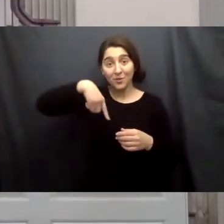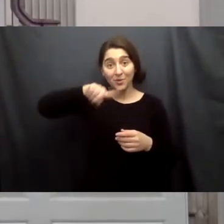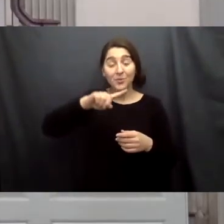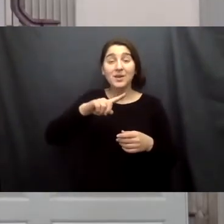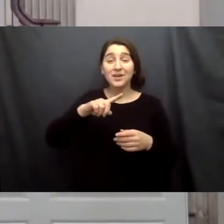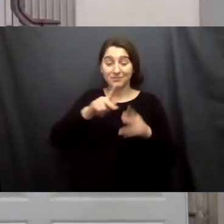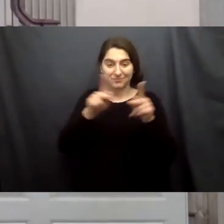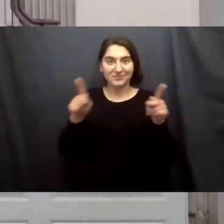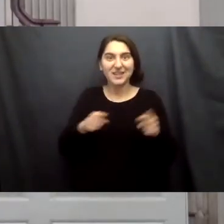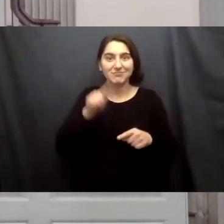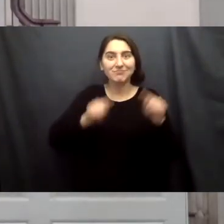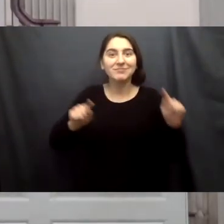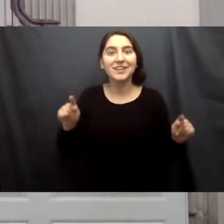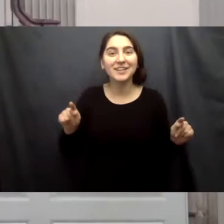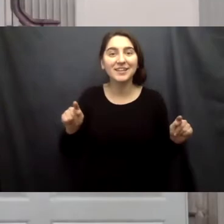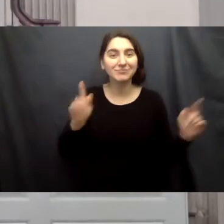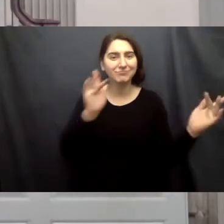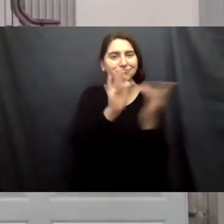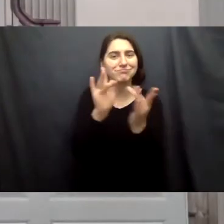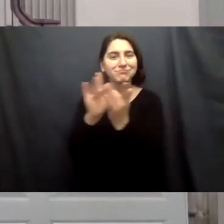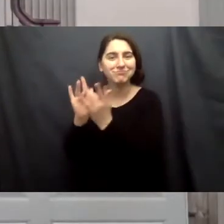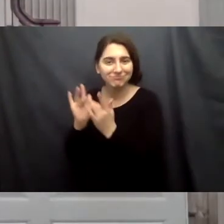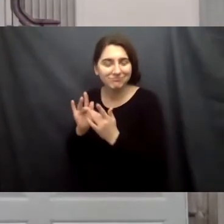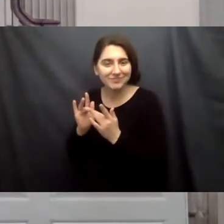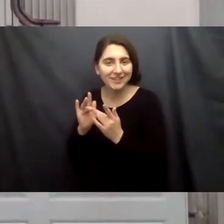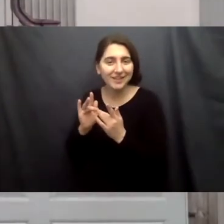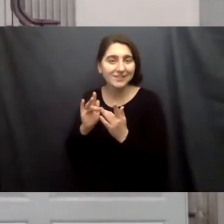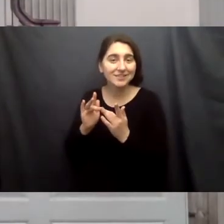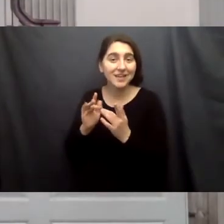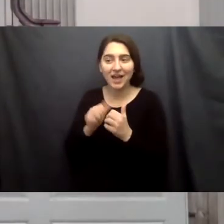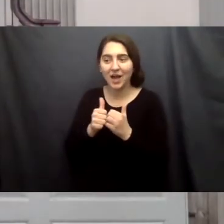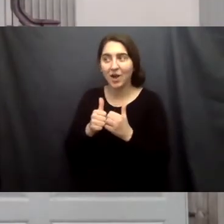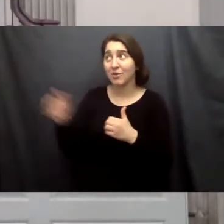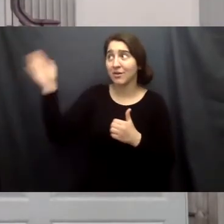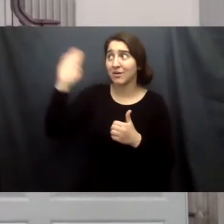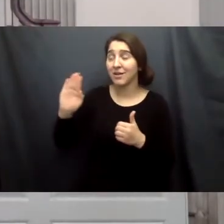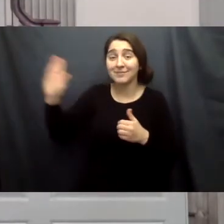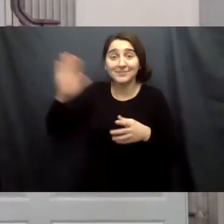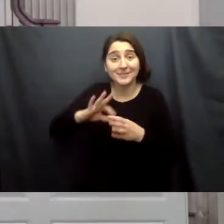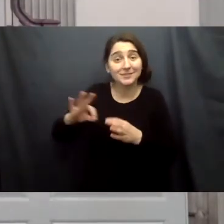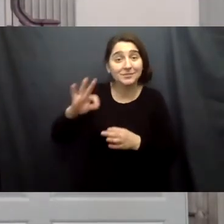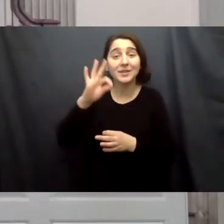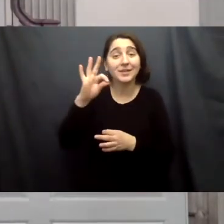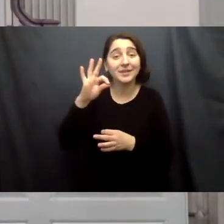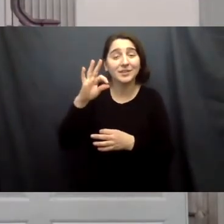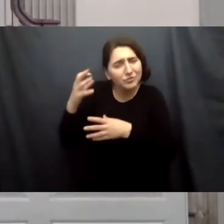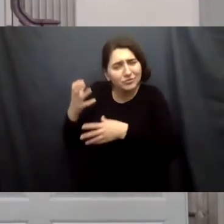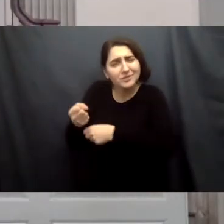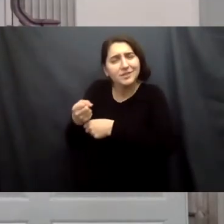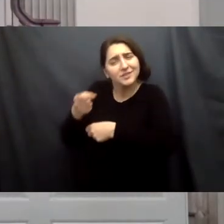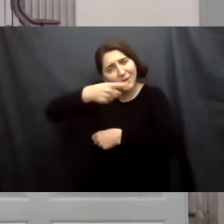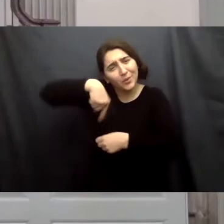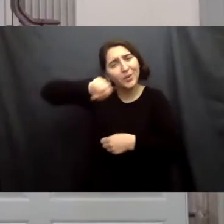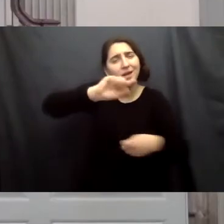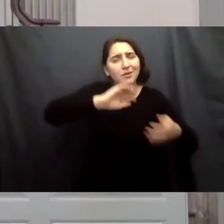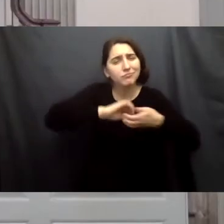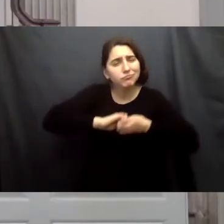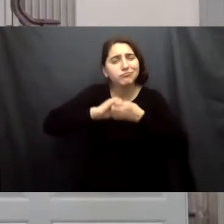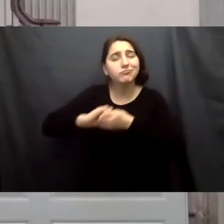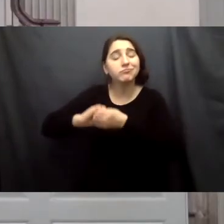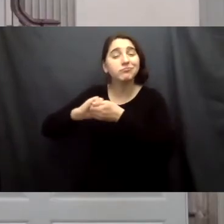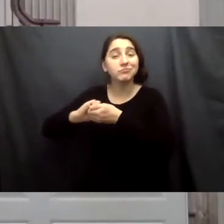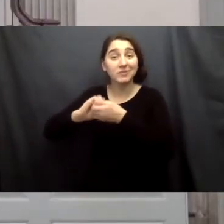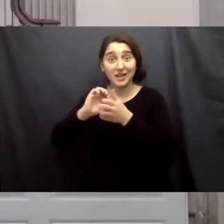the spirit of our living God around our many tables in our various places, trusting that